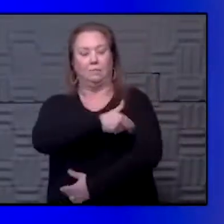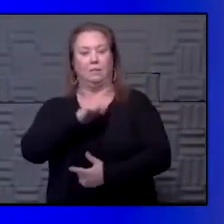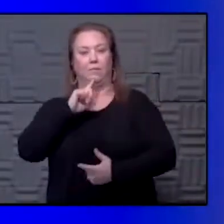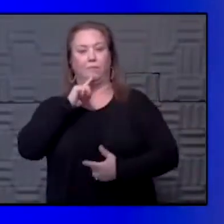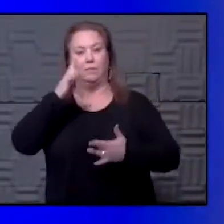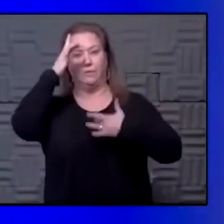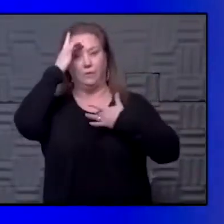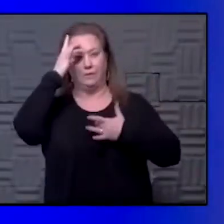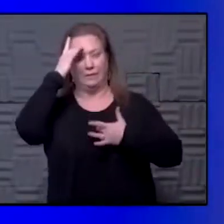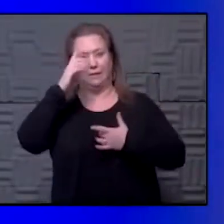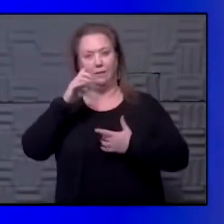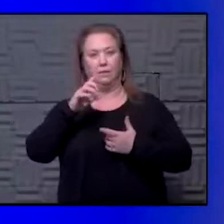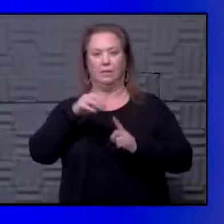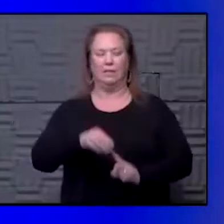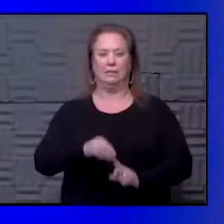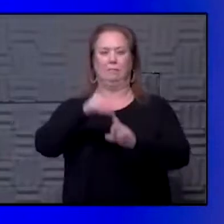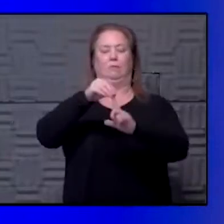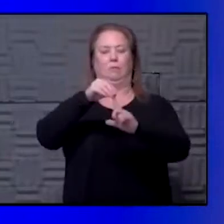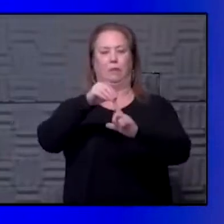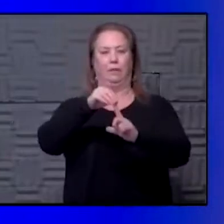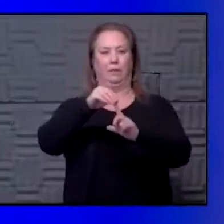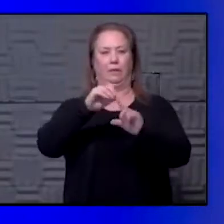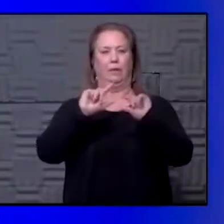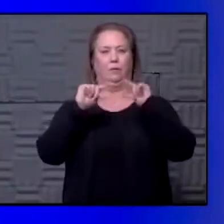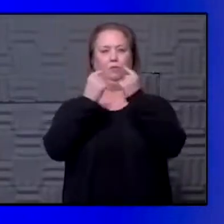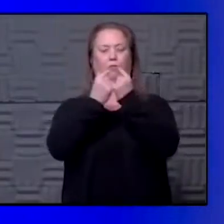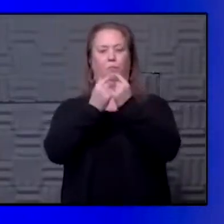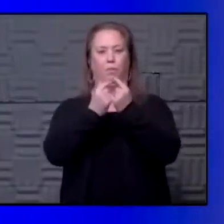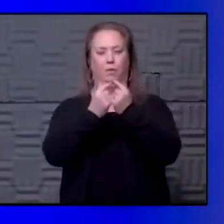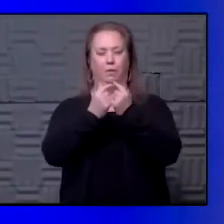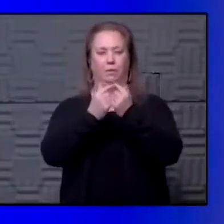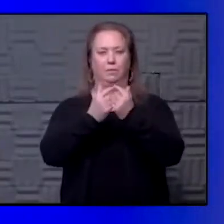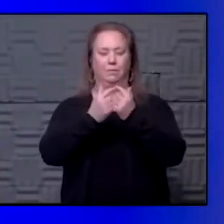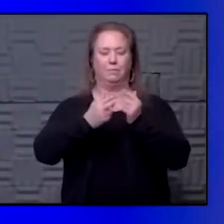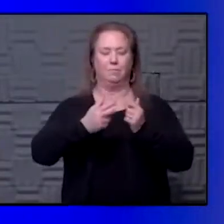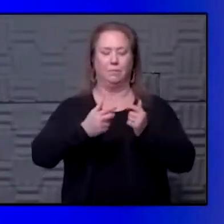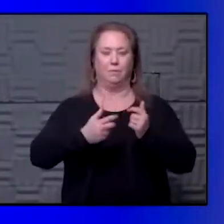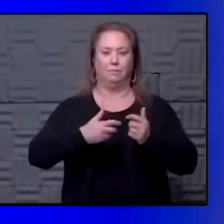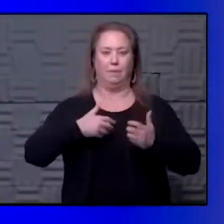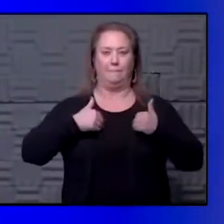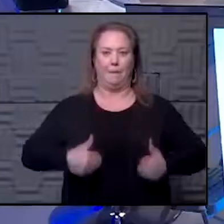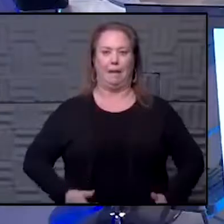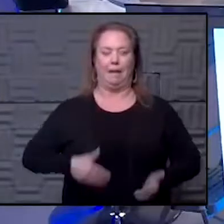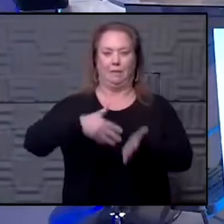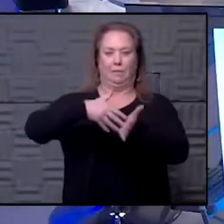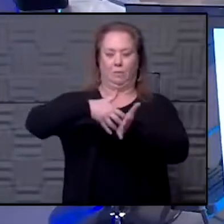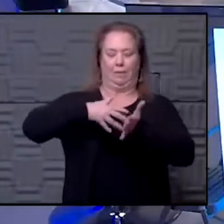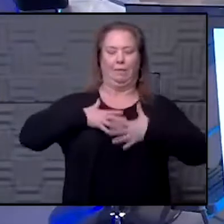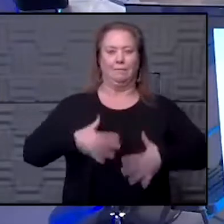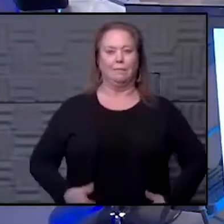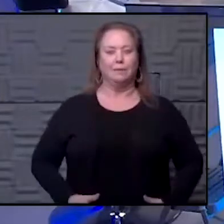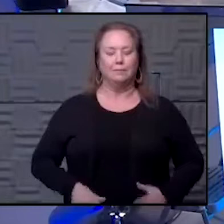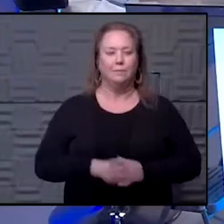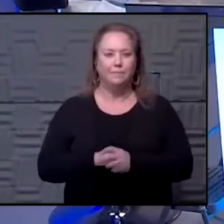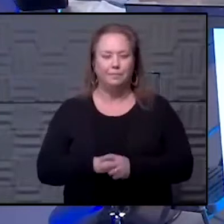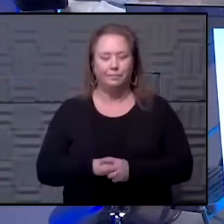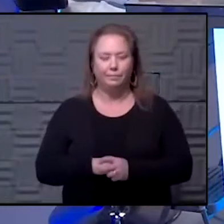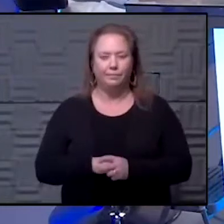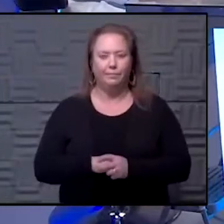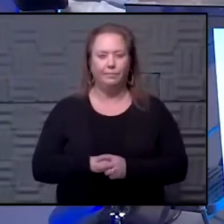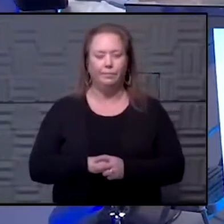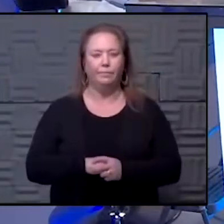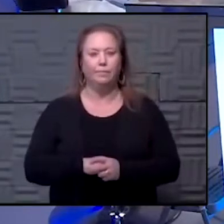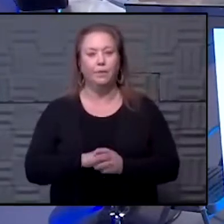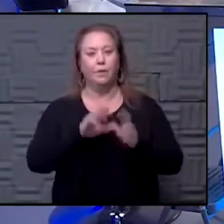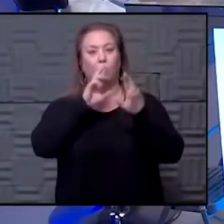disease, especially in those very vulnerable populations. So Yeah, I that think we needs to be like the that. messaging. All right, well,